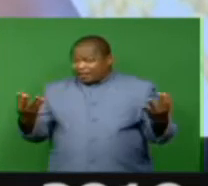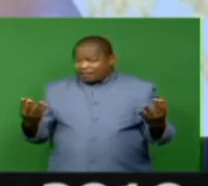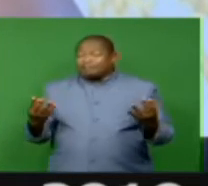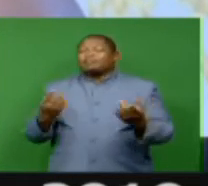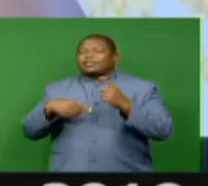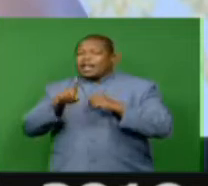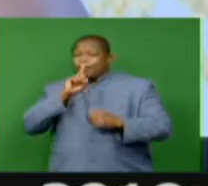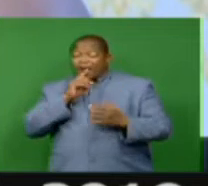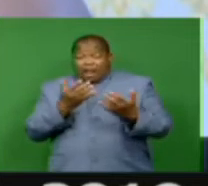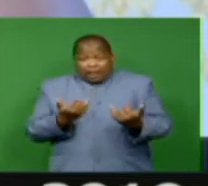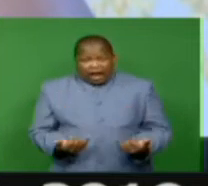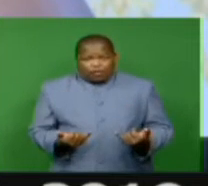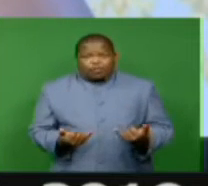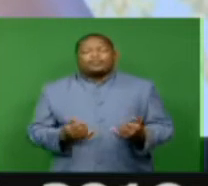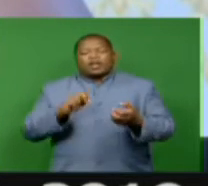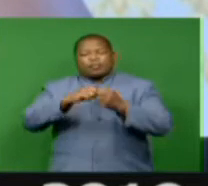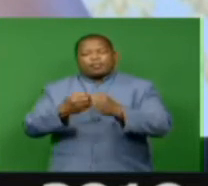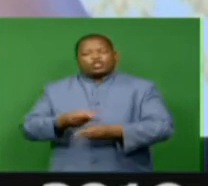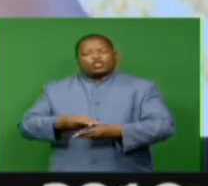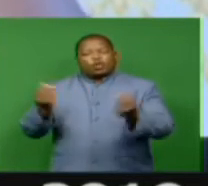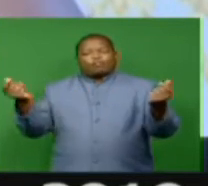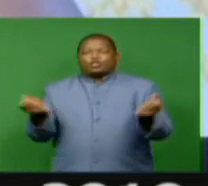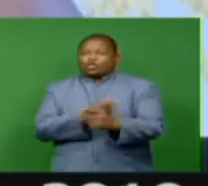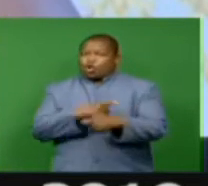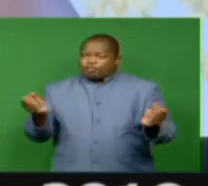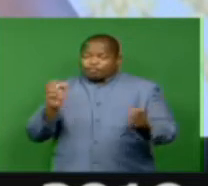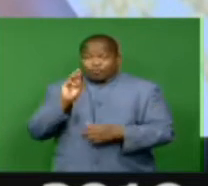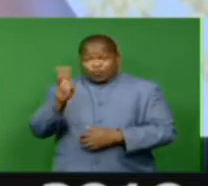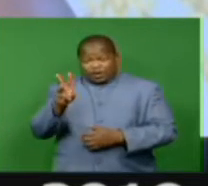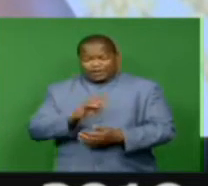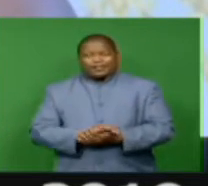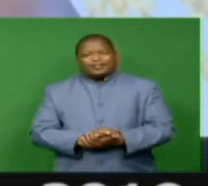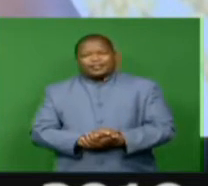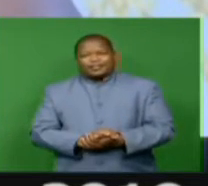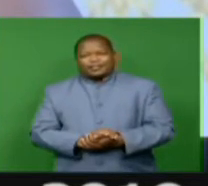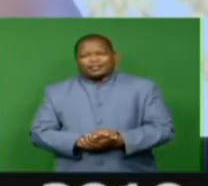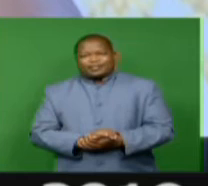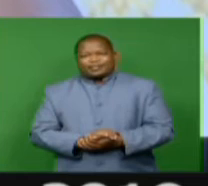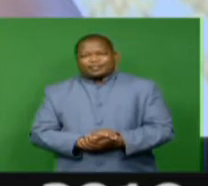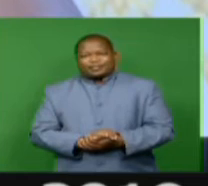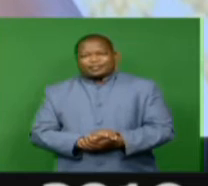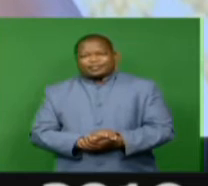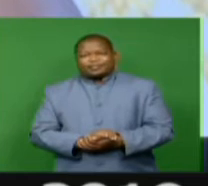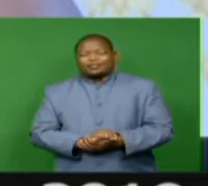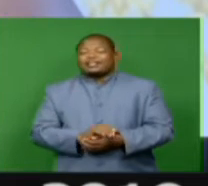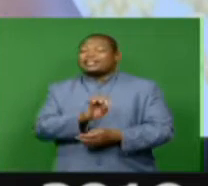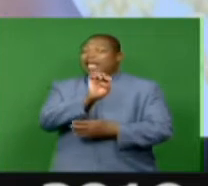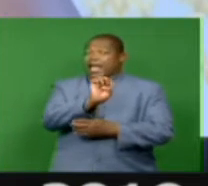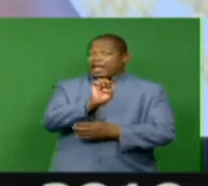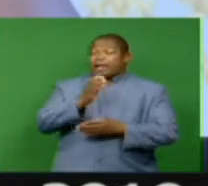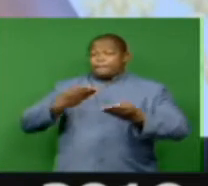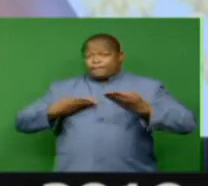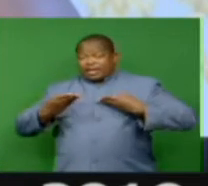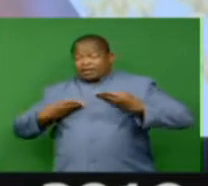button. The e-commerce platforms are among the most effective ways to put Africa on